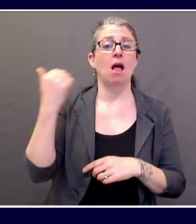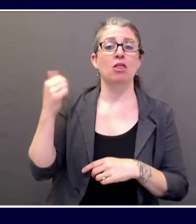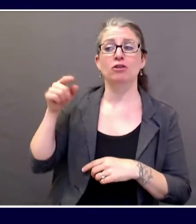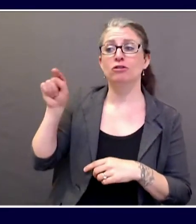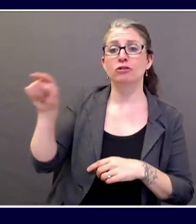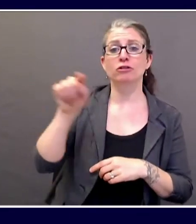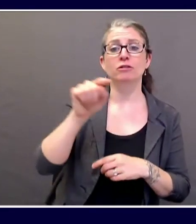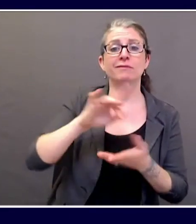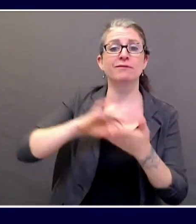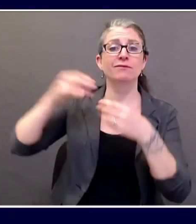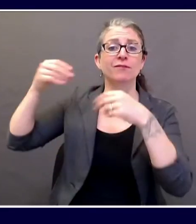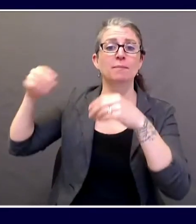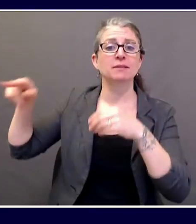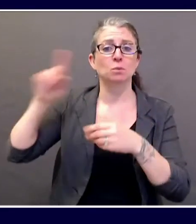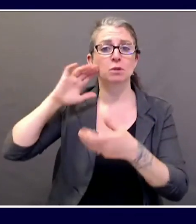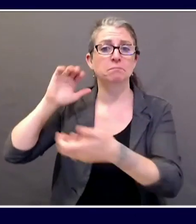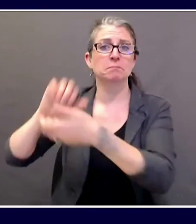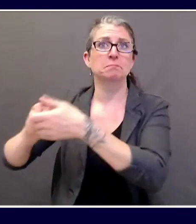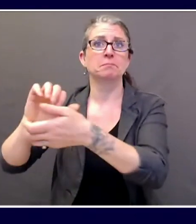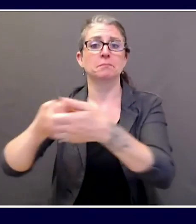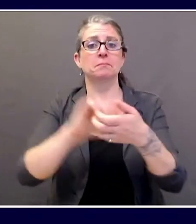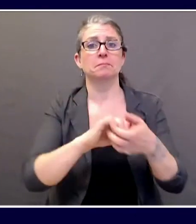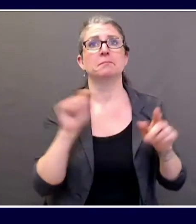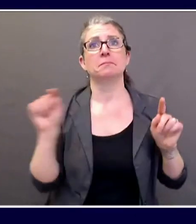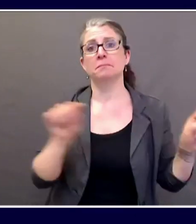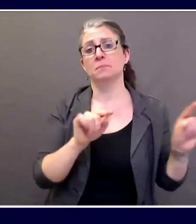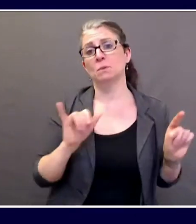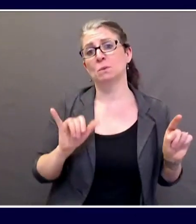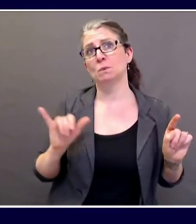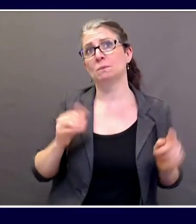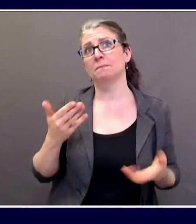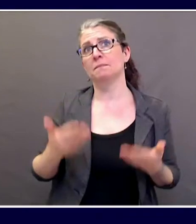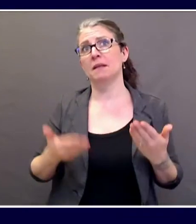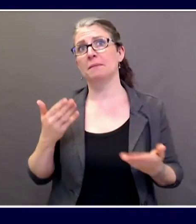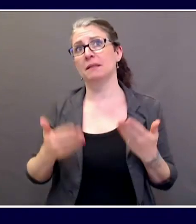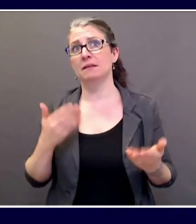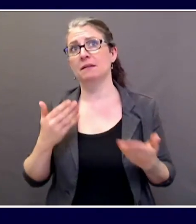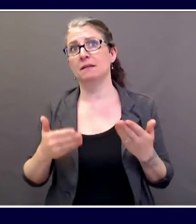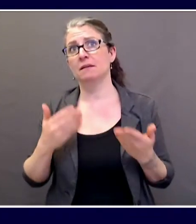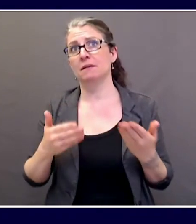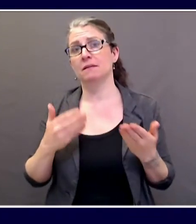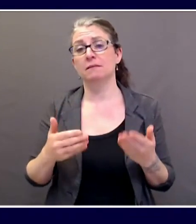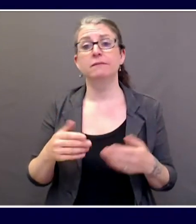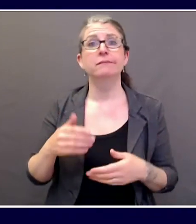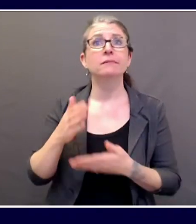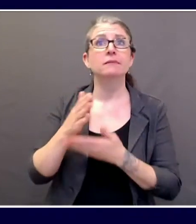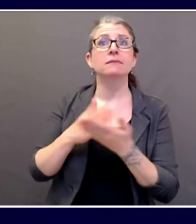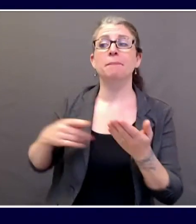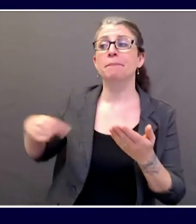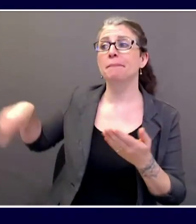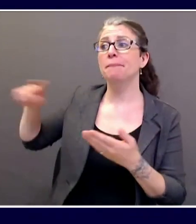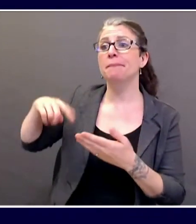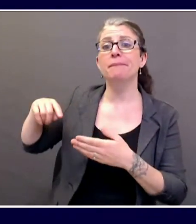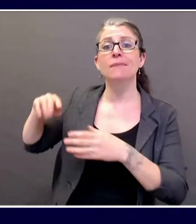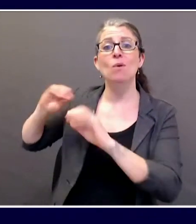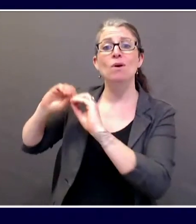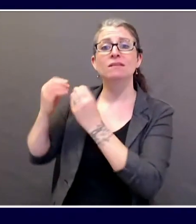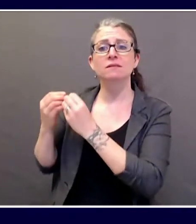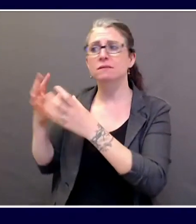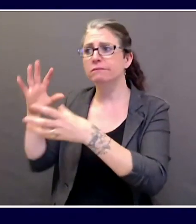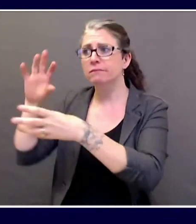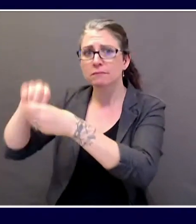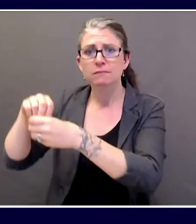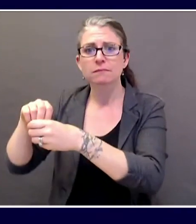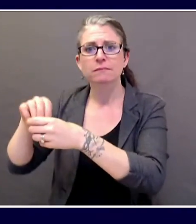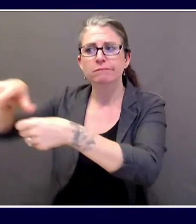for these groups that we know may be reticent to go to a large scale site or may be harder to reach. So we're very supportive of that. This